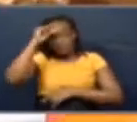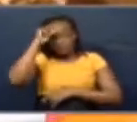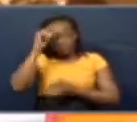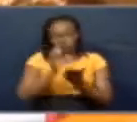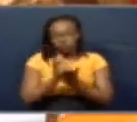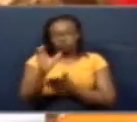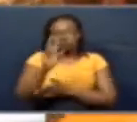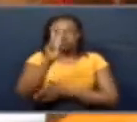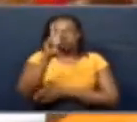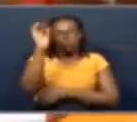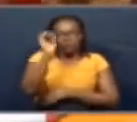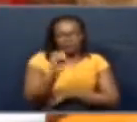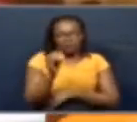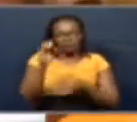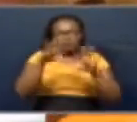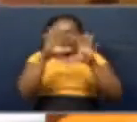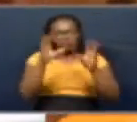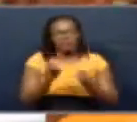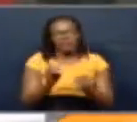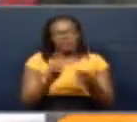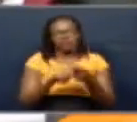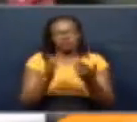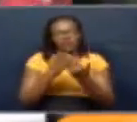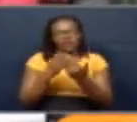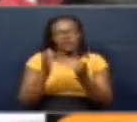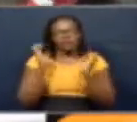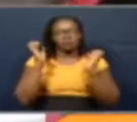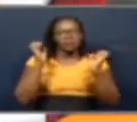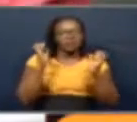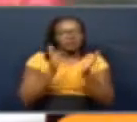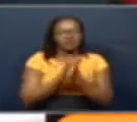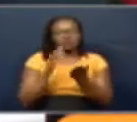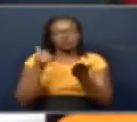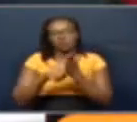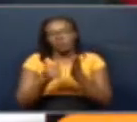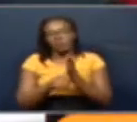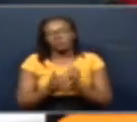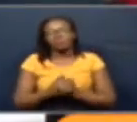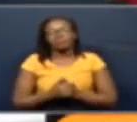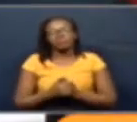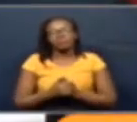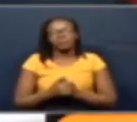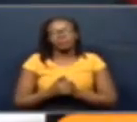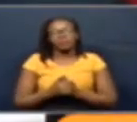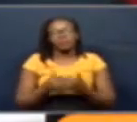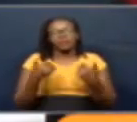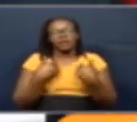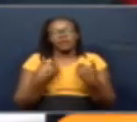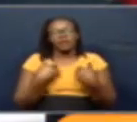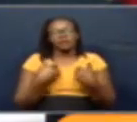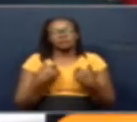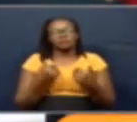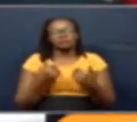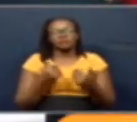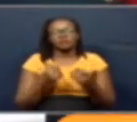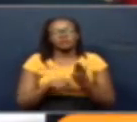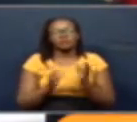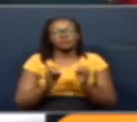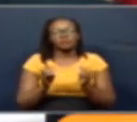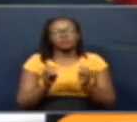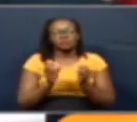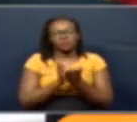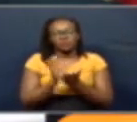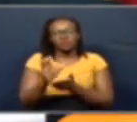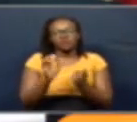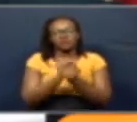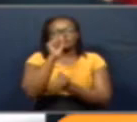only 2% of their budgets to handling of emergencies and disasters. There's no contradiction in setting aside 15 billion shillings every